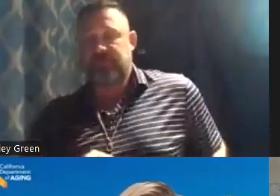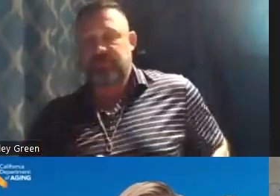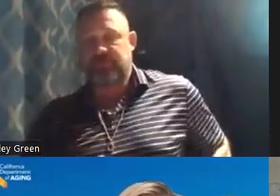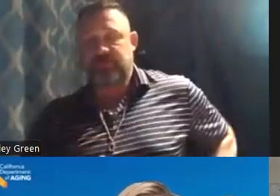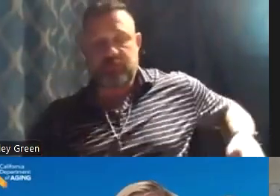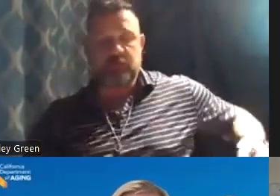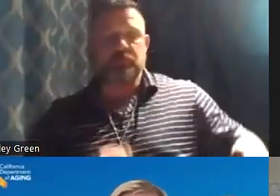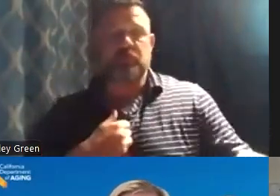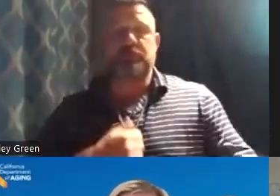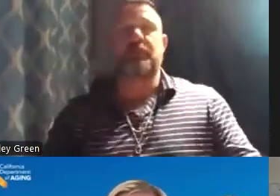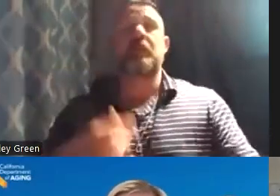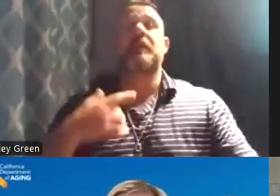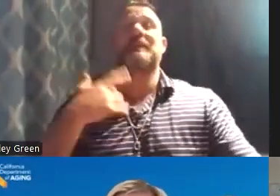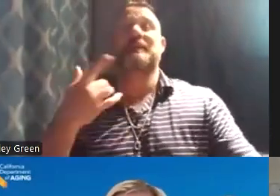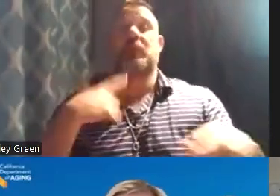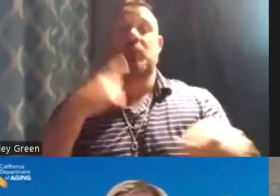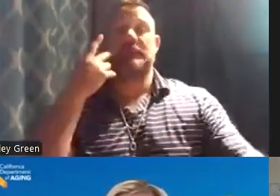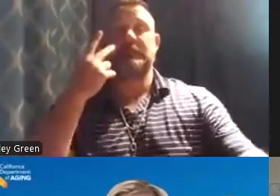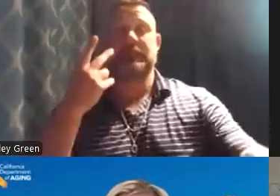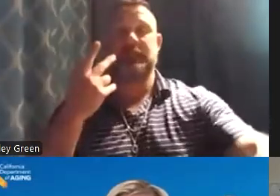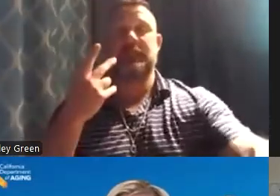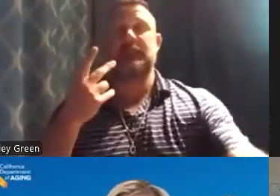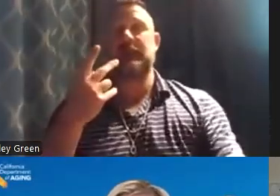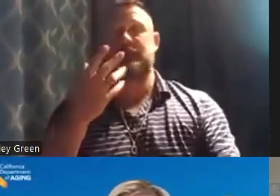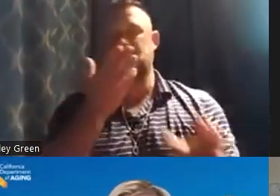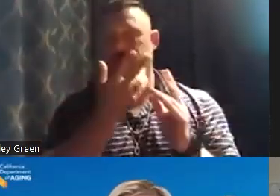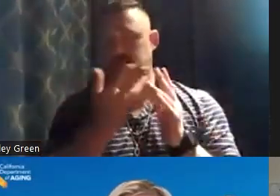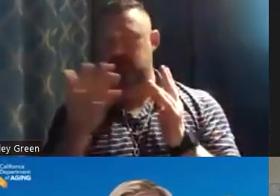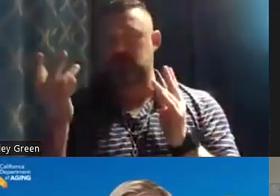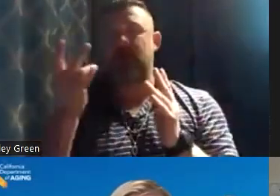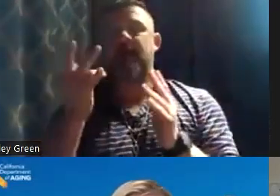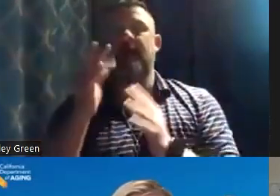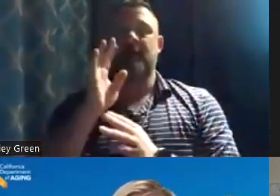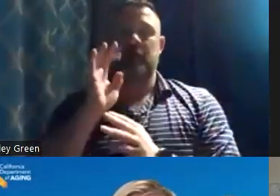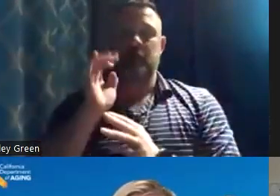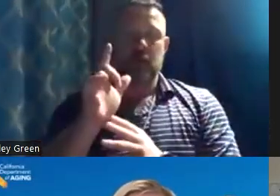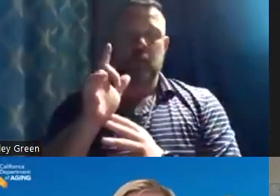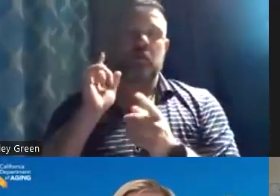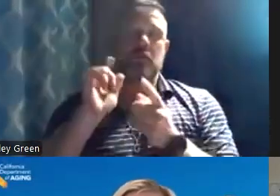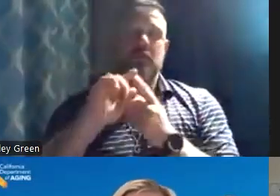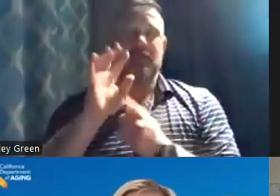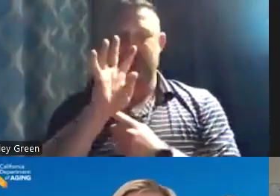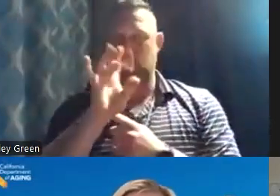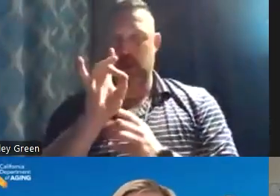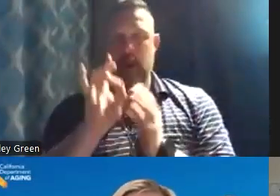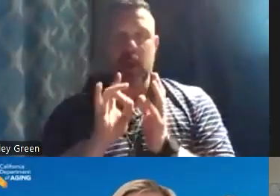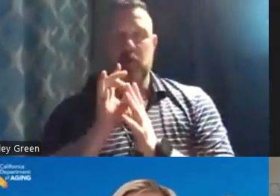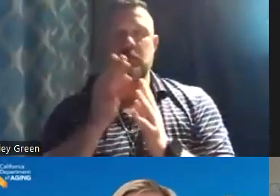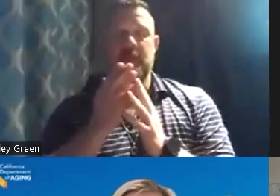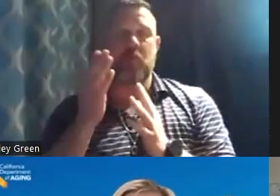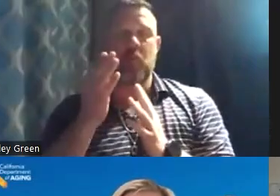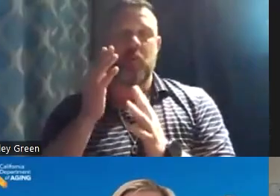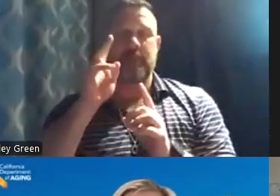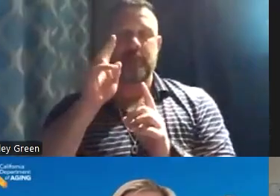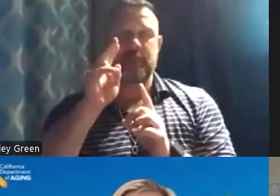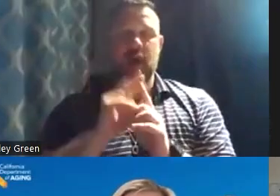what we see is a trickle of bills up till then, and then like the 48 hours before the filing deadline, it's